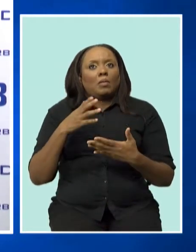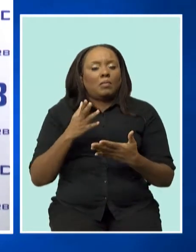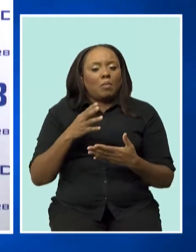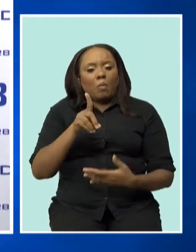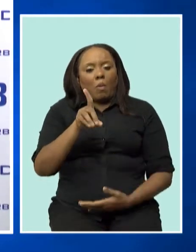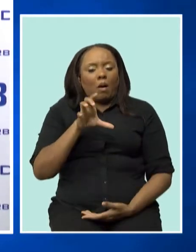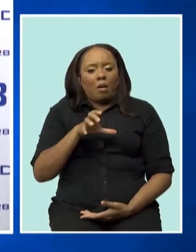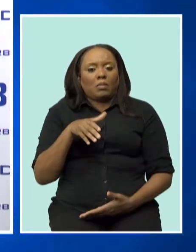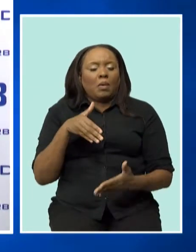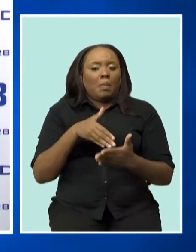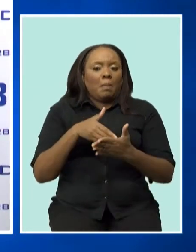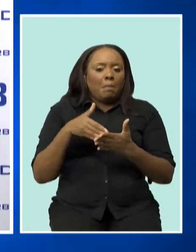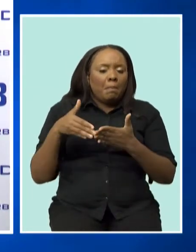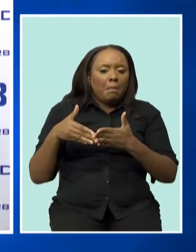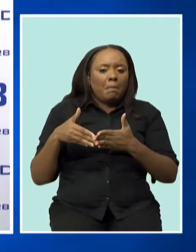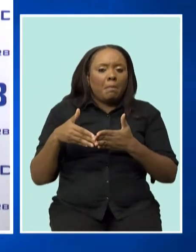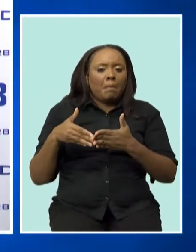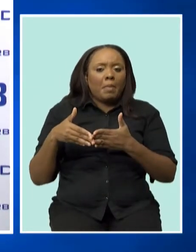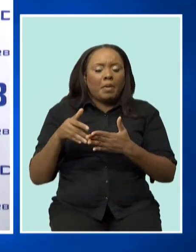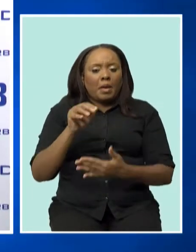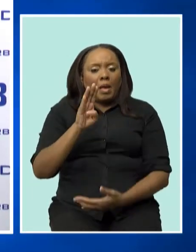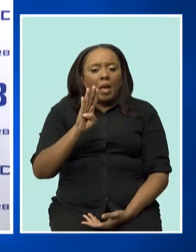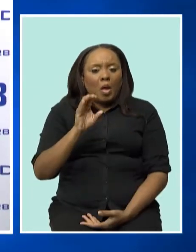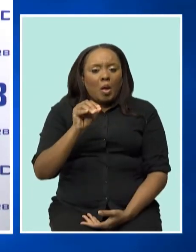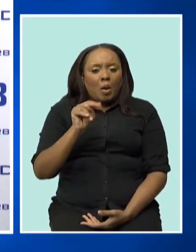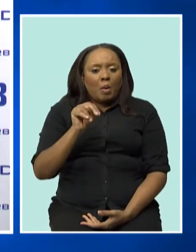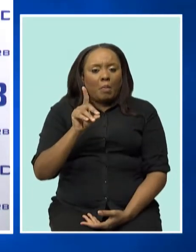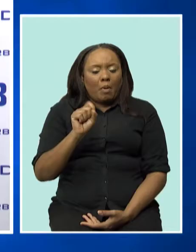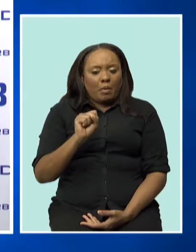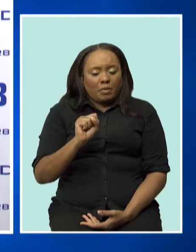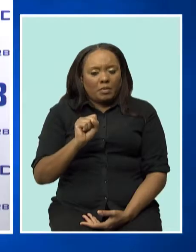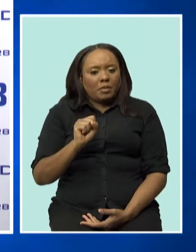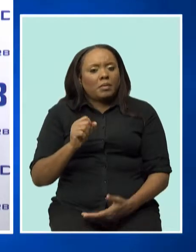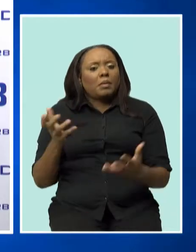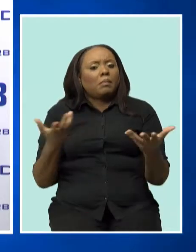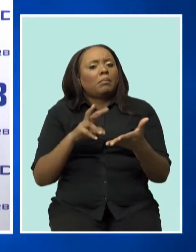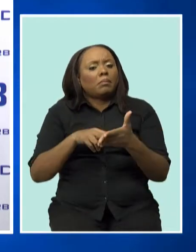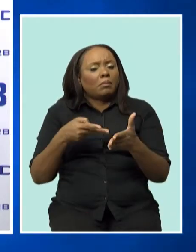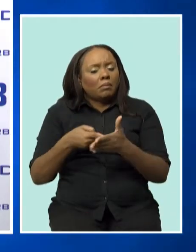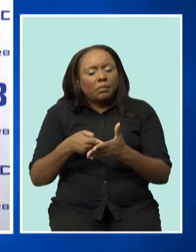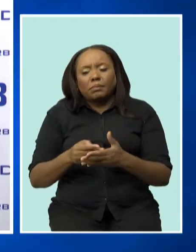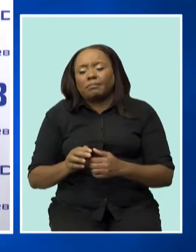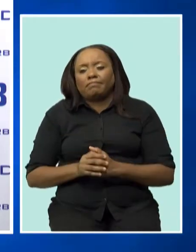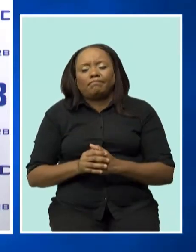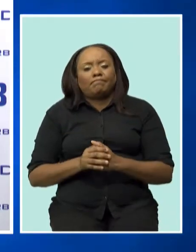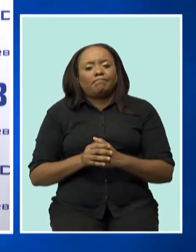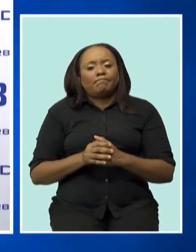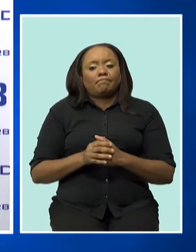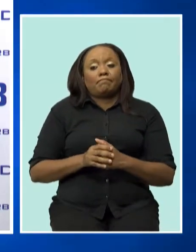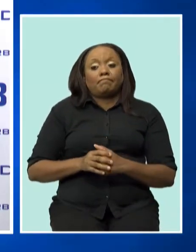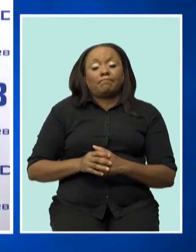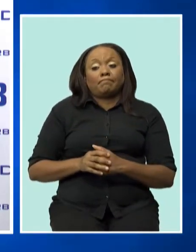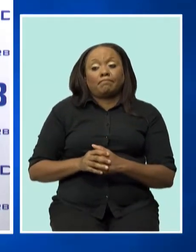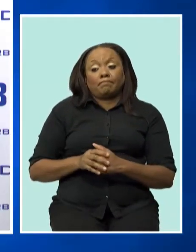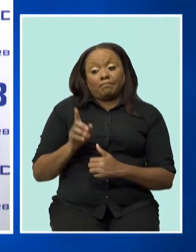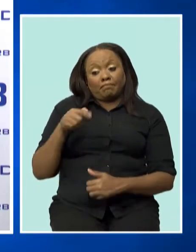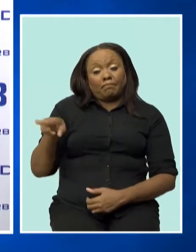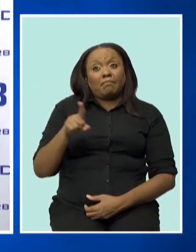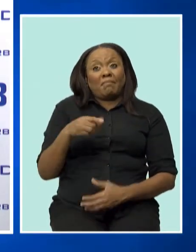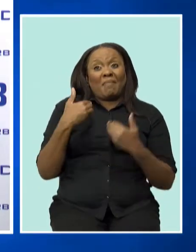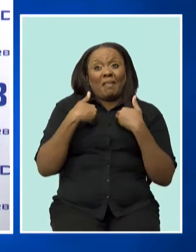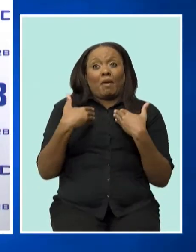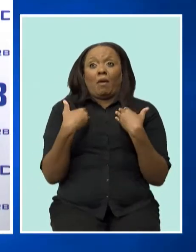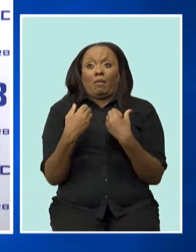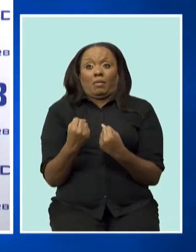finger at. And it signifies the increased level of confidence that is